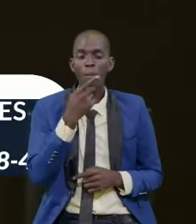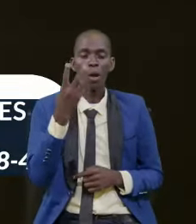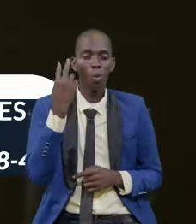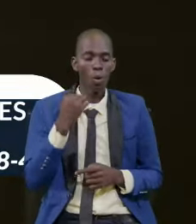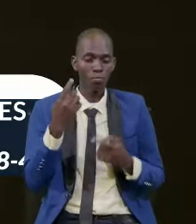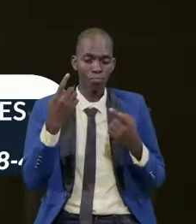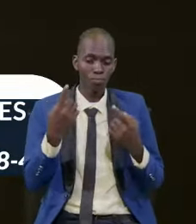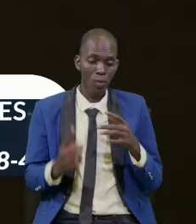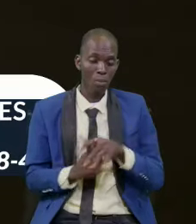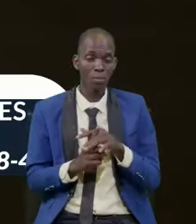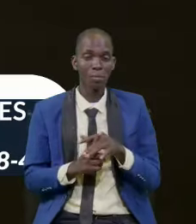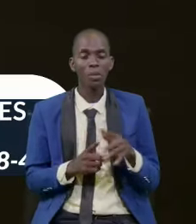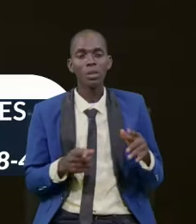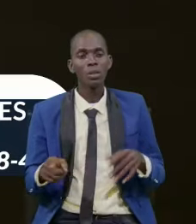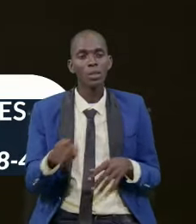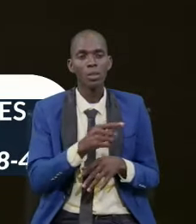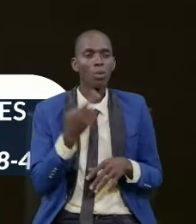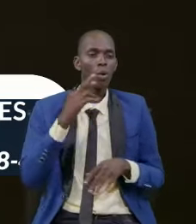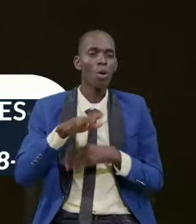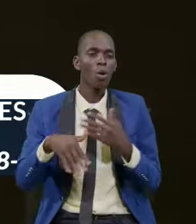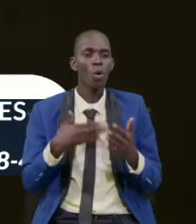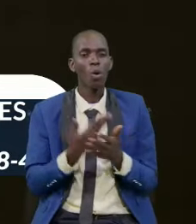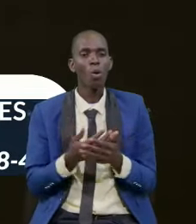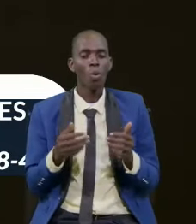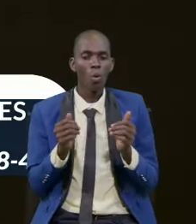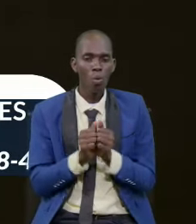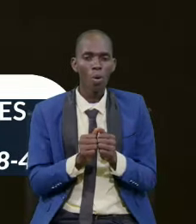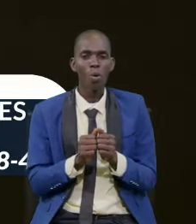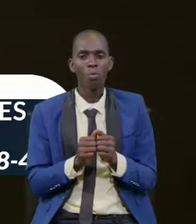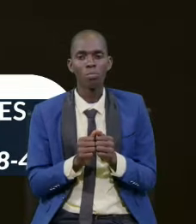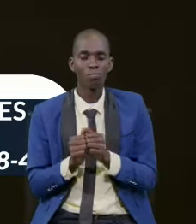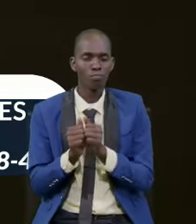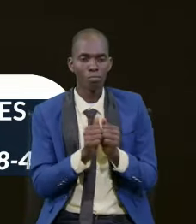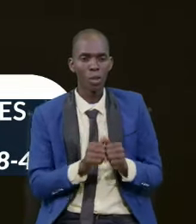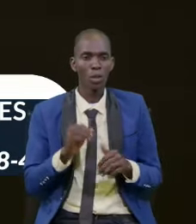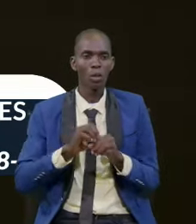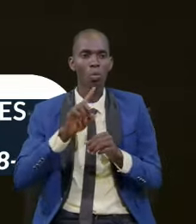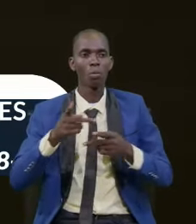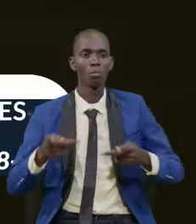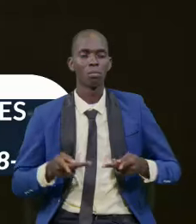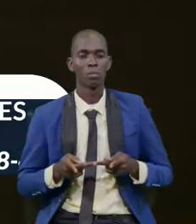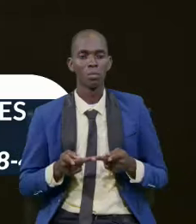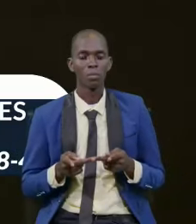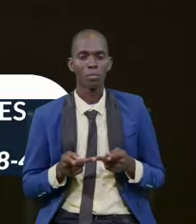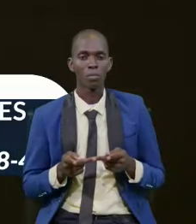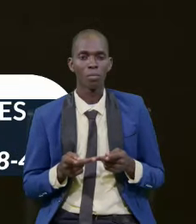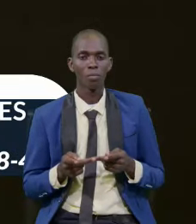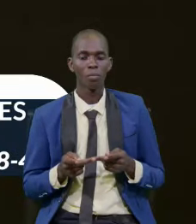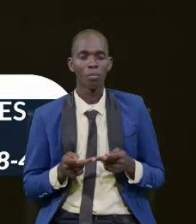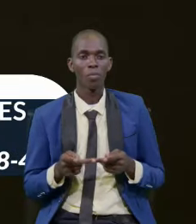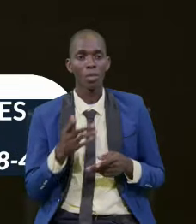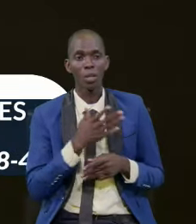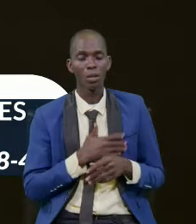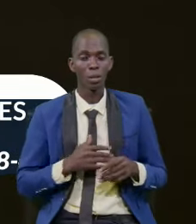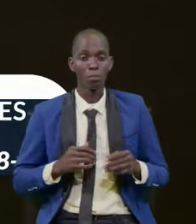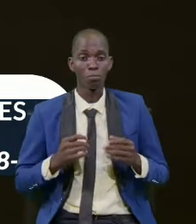come, they were all with one accord in one place. Verse 2. In verse 2, and